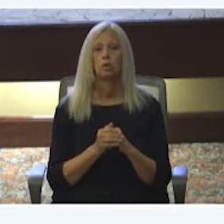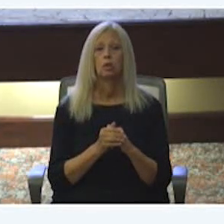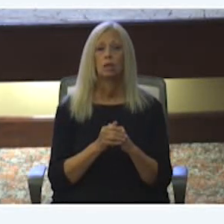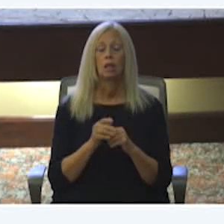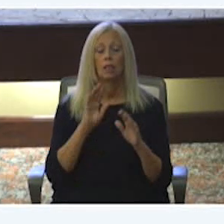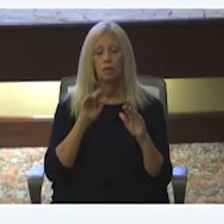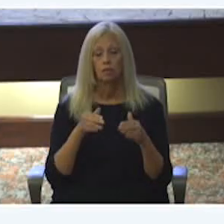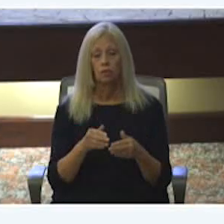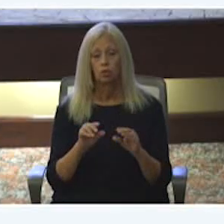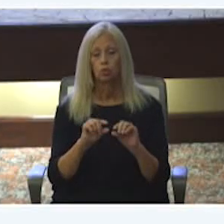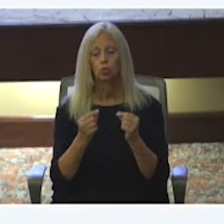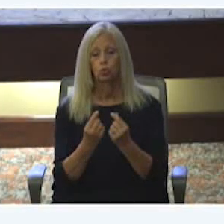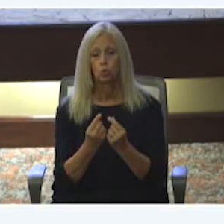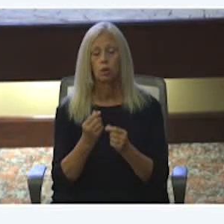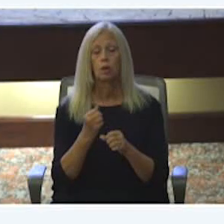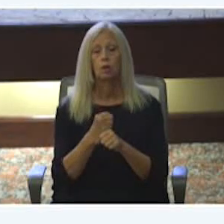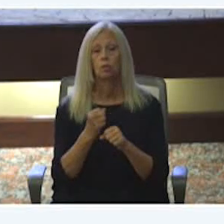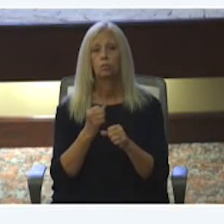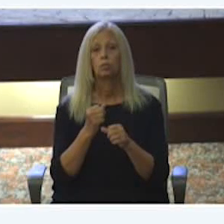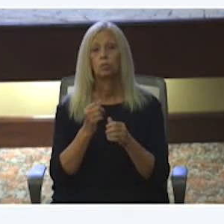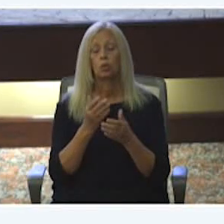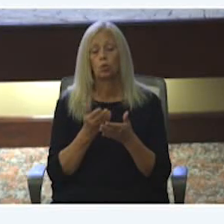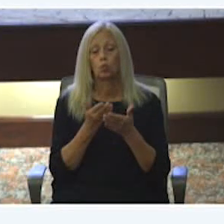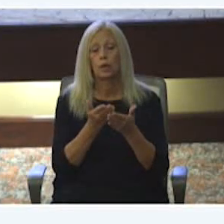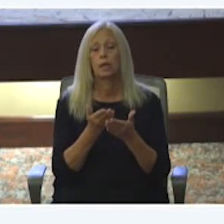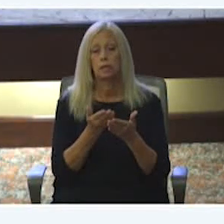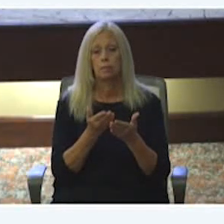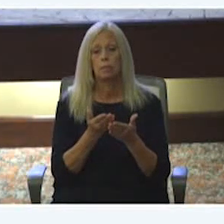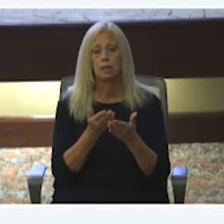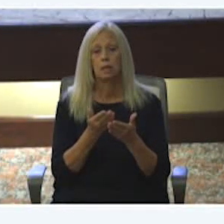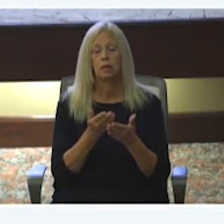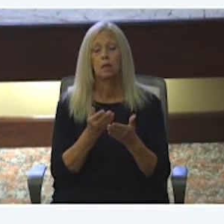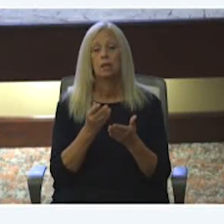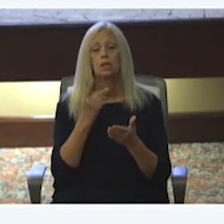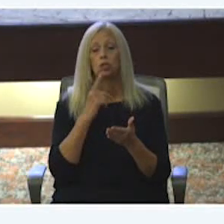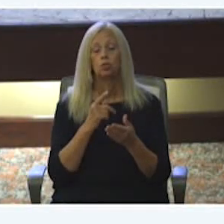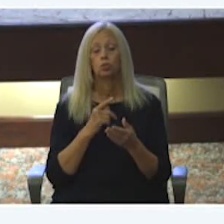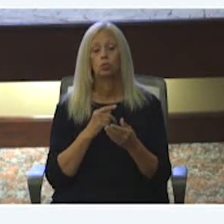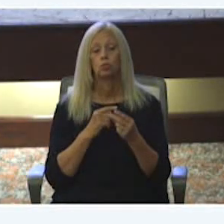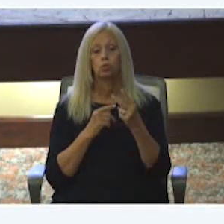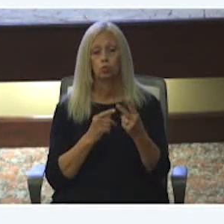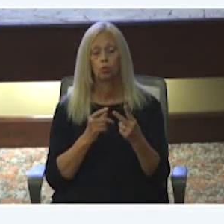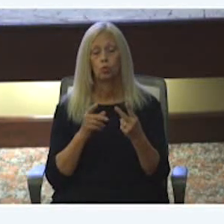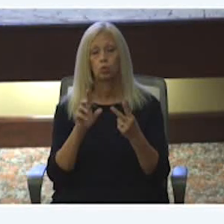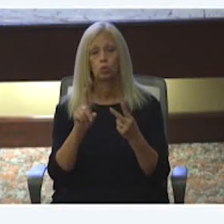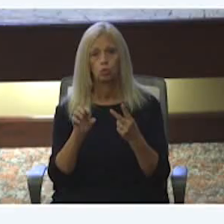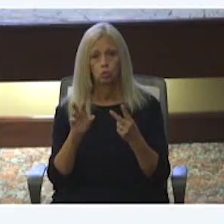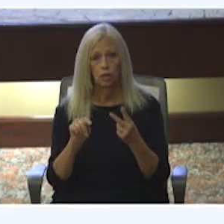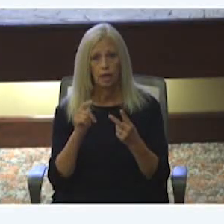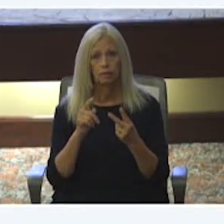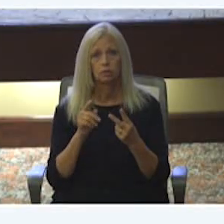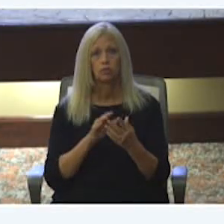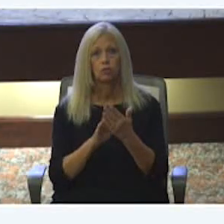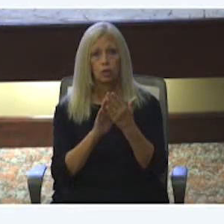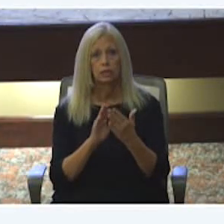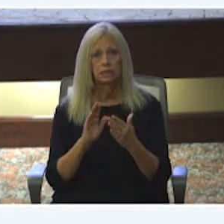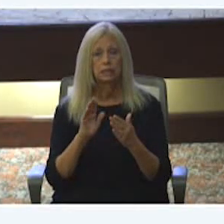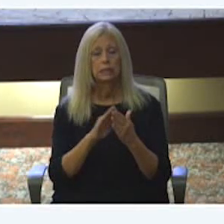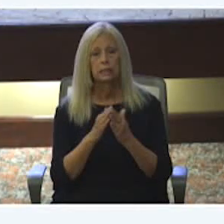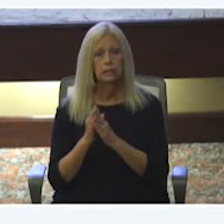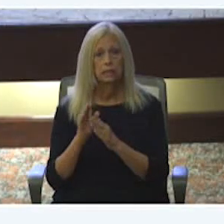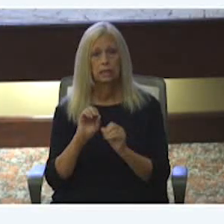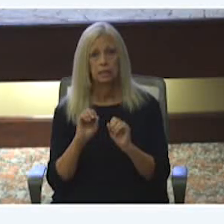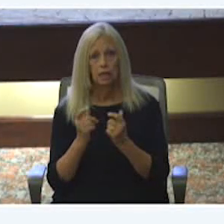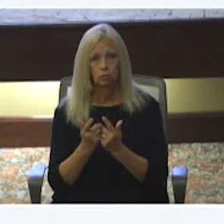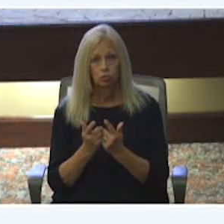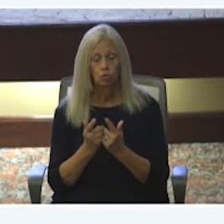group recommended a motion and a vote to put both drafts in front of City Council for review to see if there was any feedback or interest.